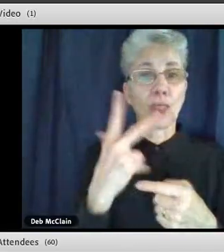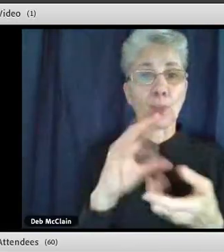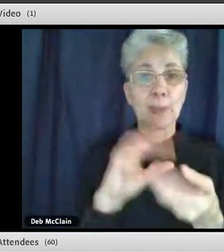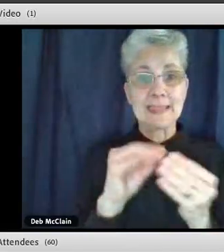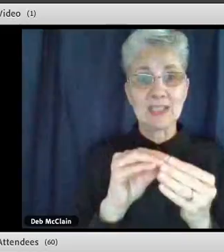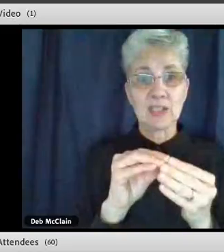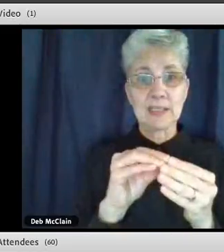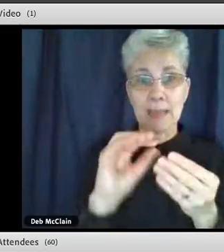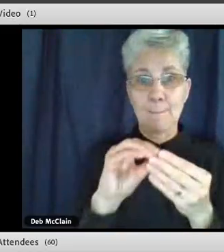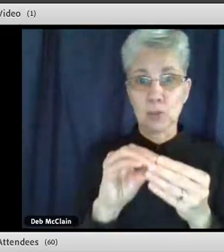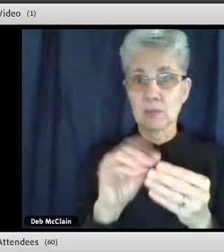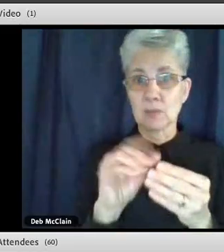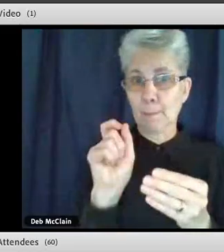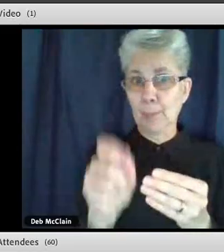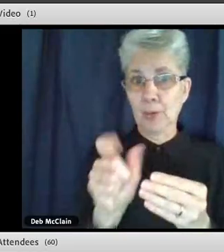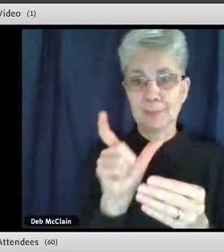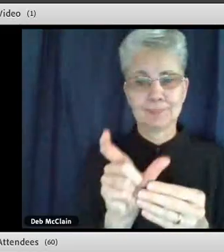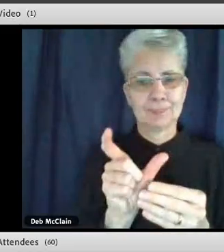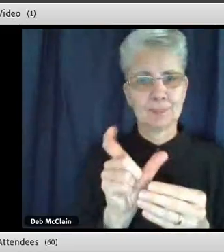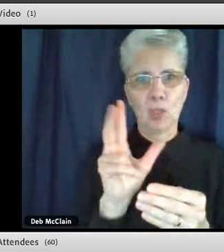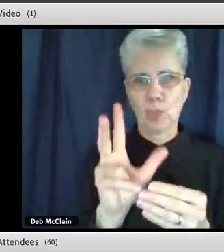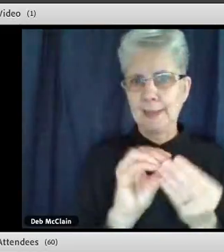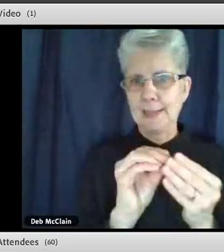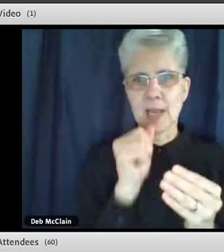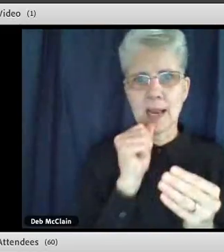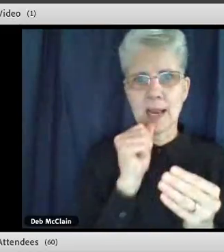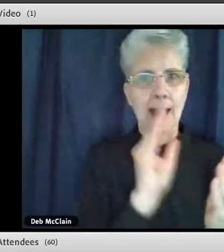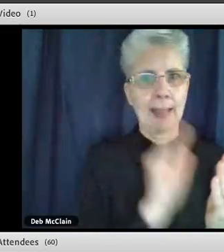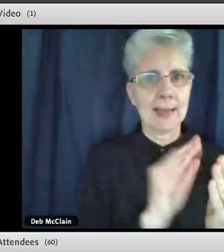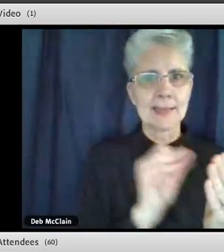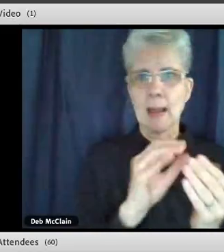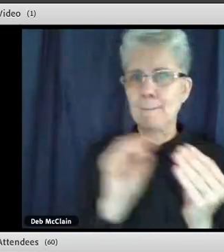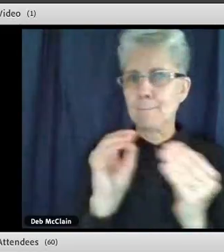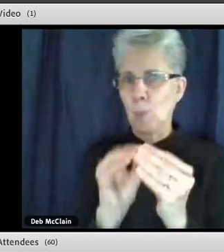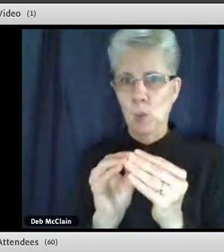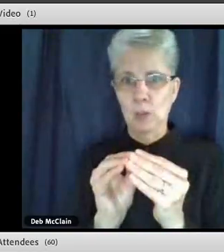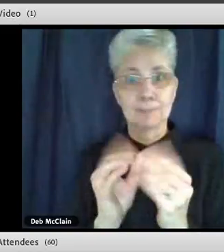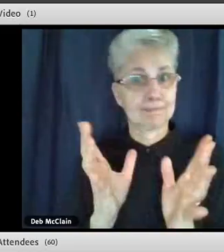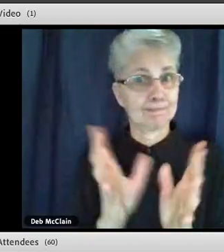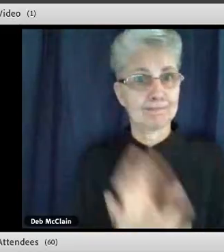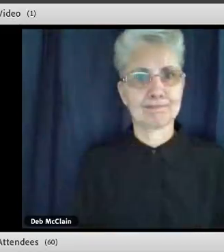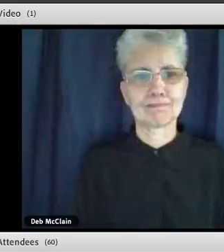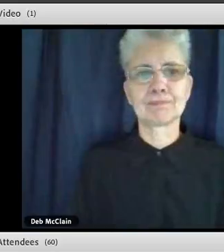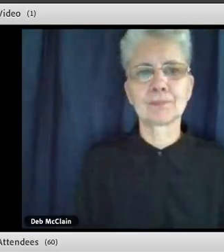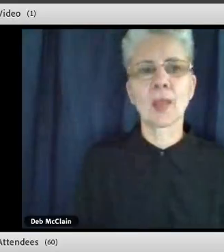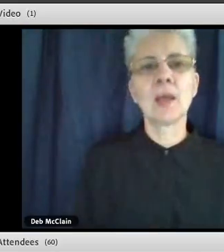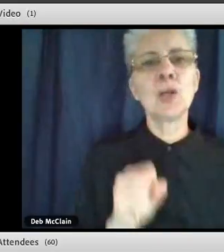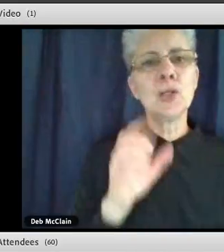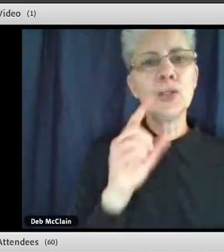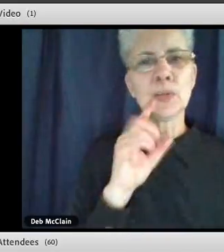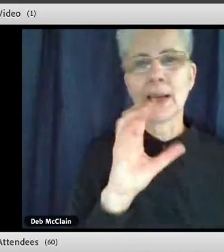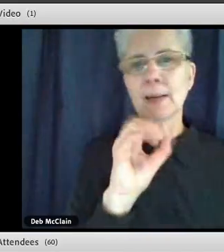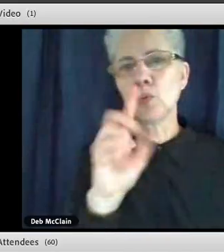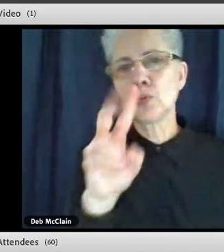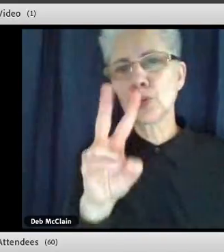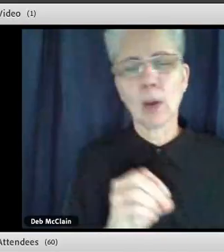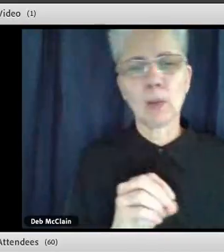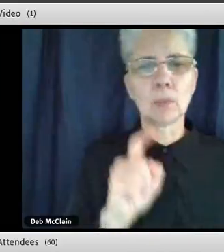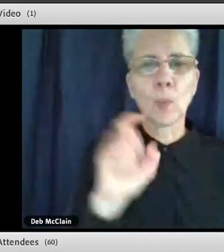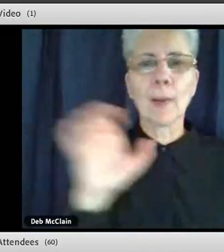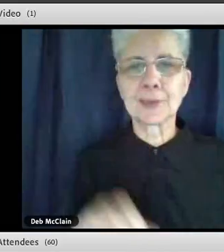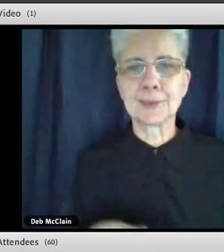period. Okay, there's none that are less than 3 digits and none that are longer than 3 digits. Okay, so it's like 020, 100,